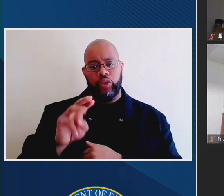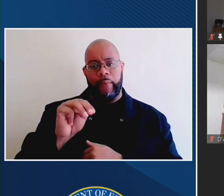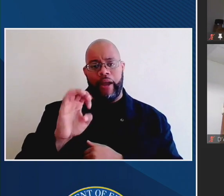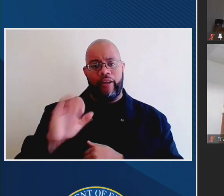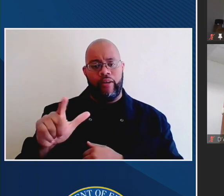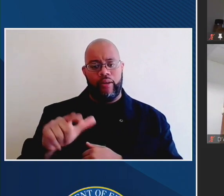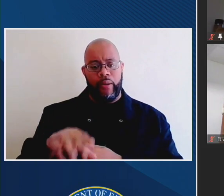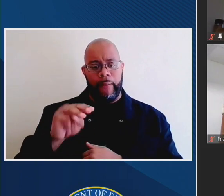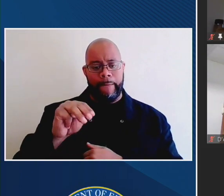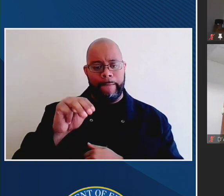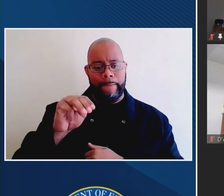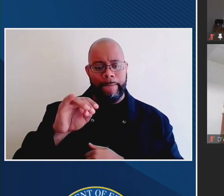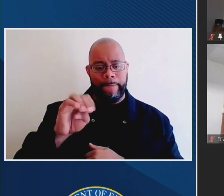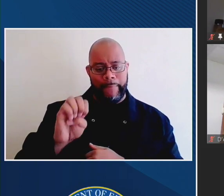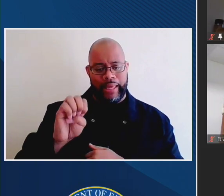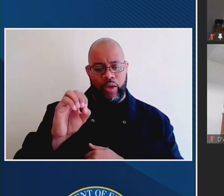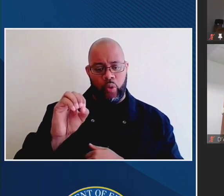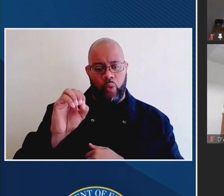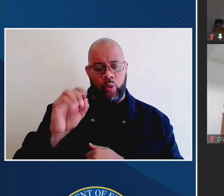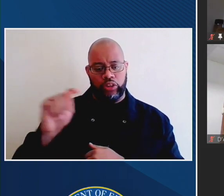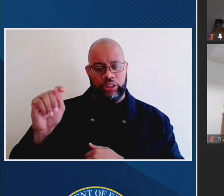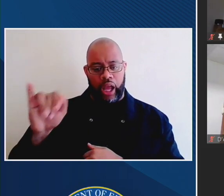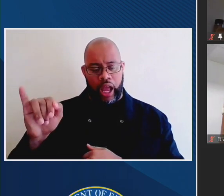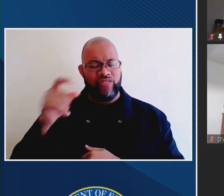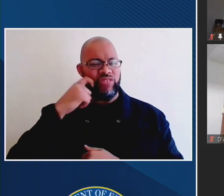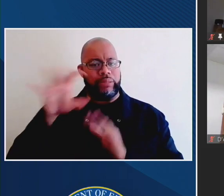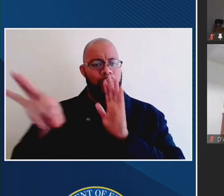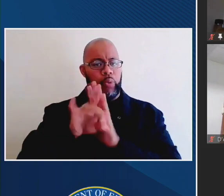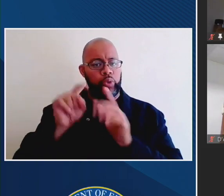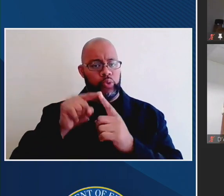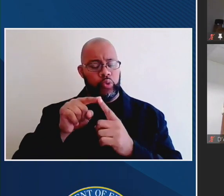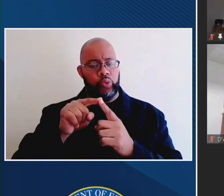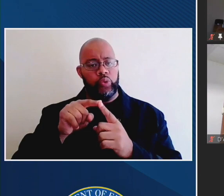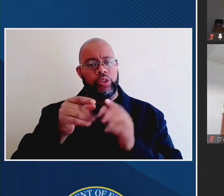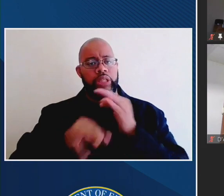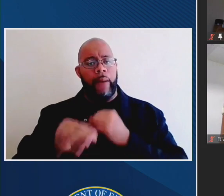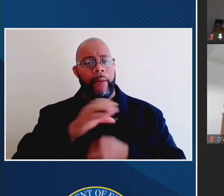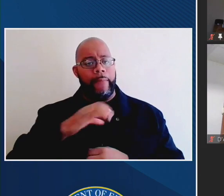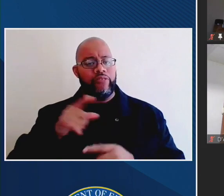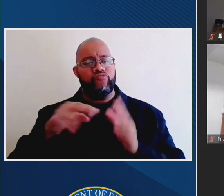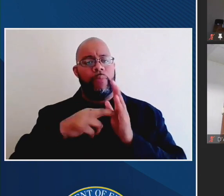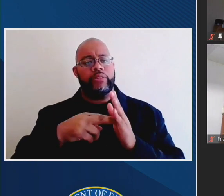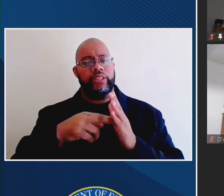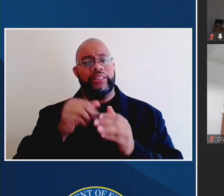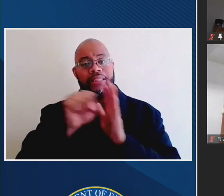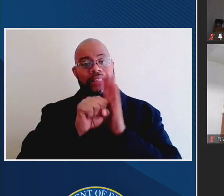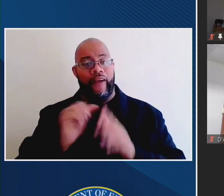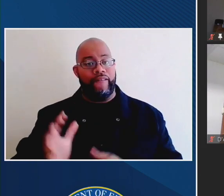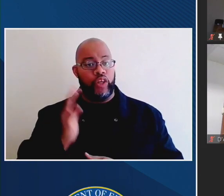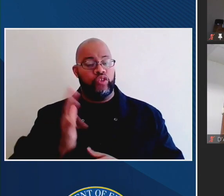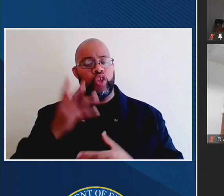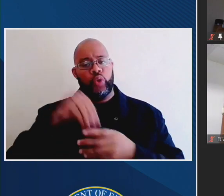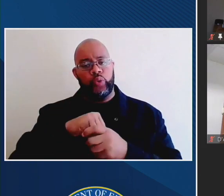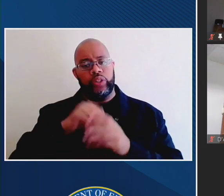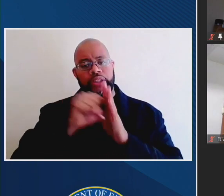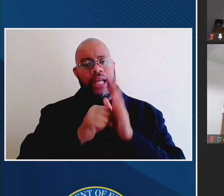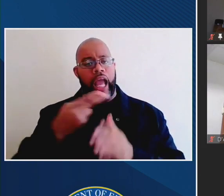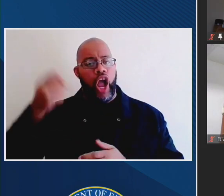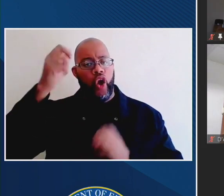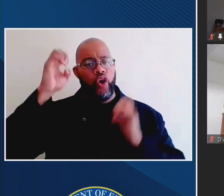Miotti. He was recently appointed to the subcommittee, and he is representing the state officials, including state higher